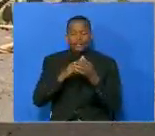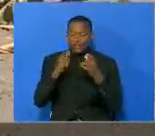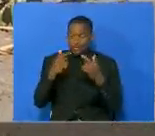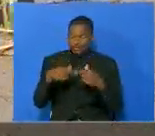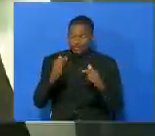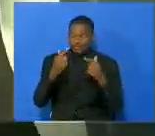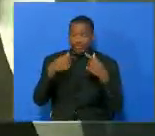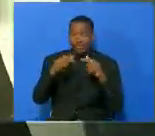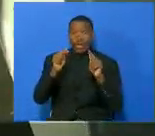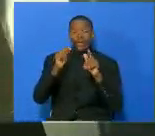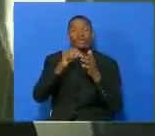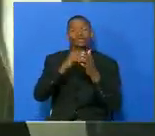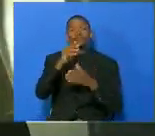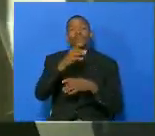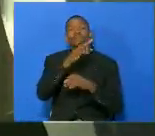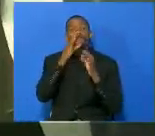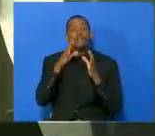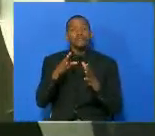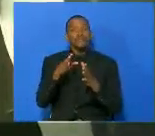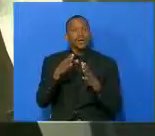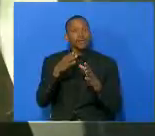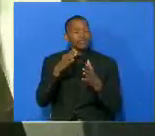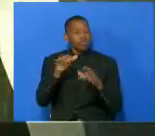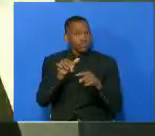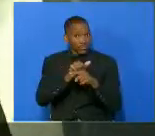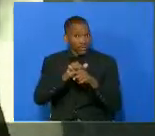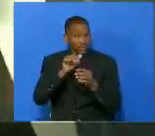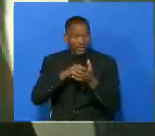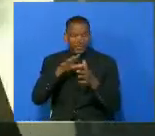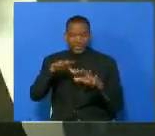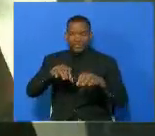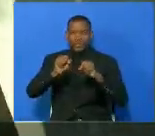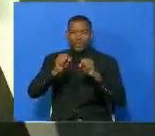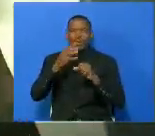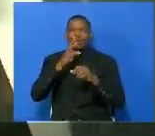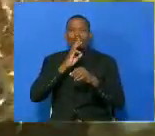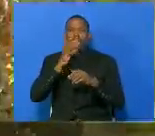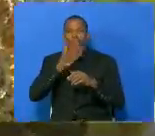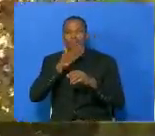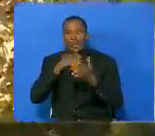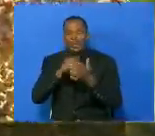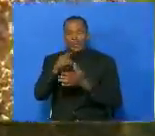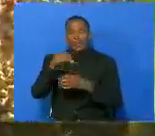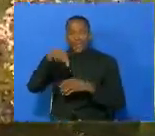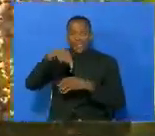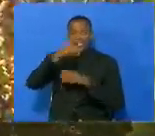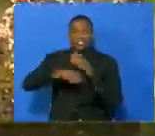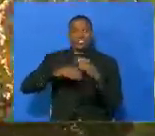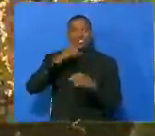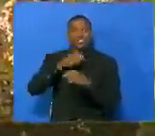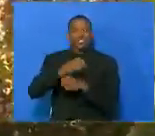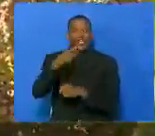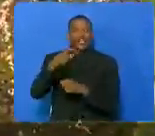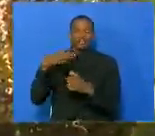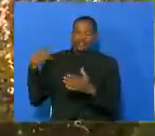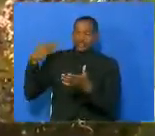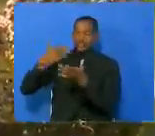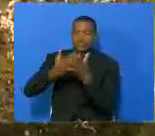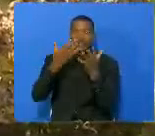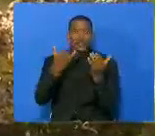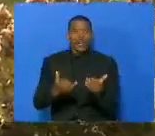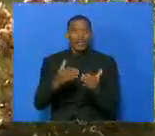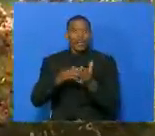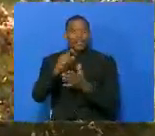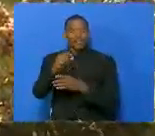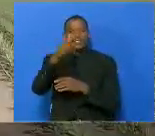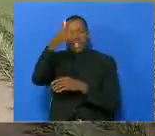do good farming practices to preserve the moisture. Unfortunately, this year, up to date, some farms have received only